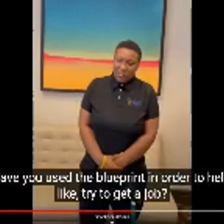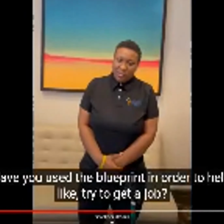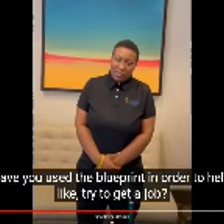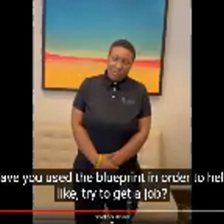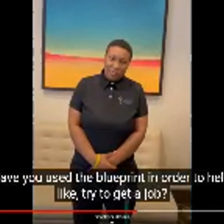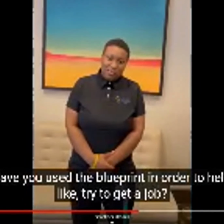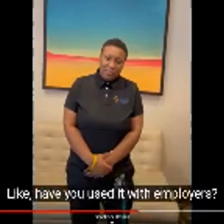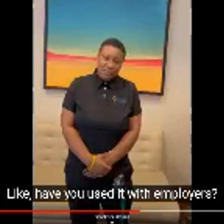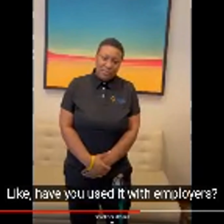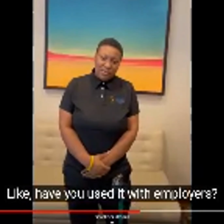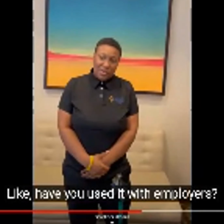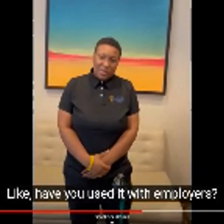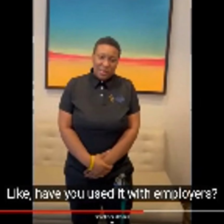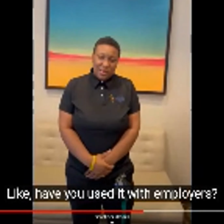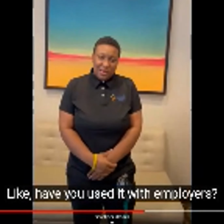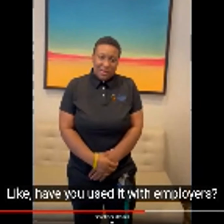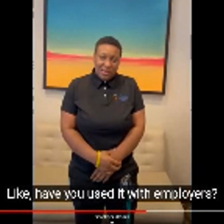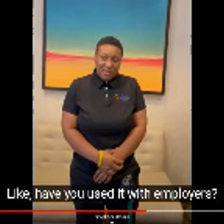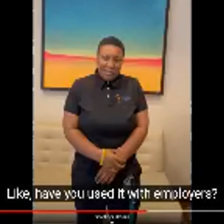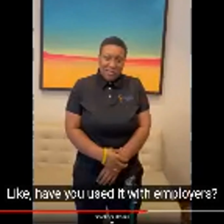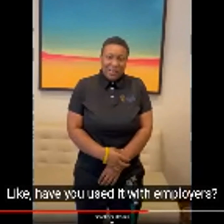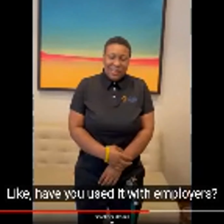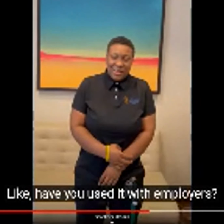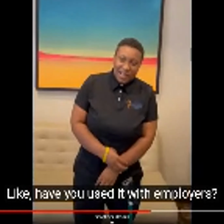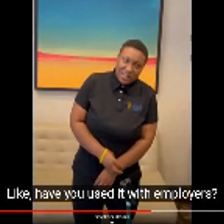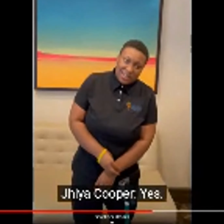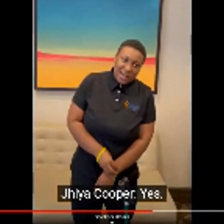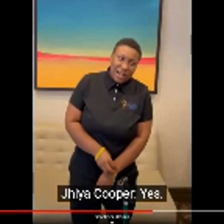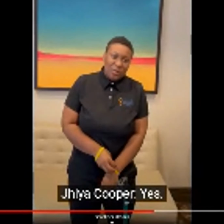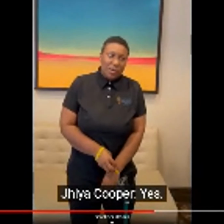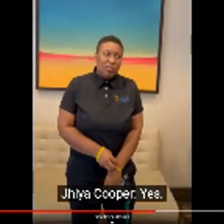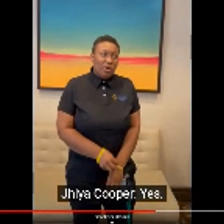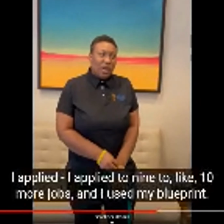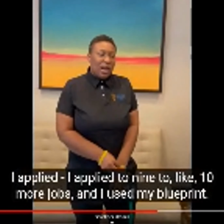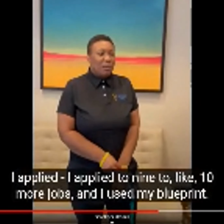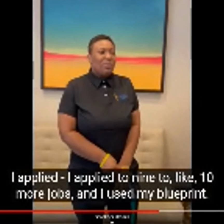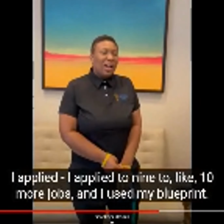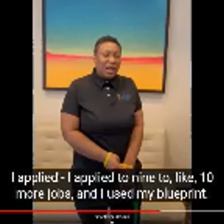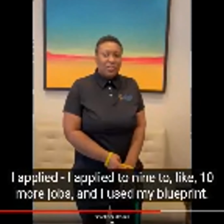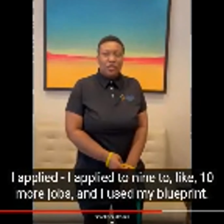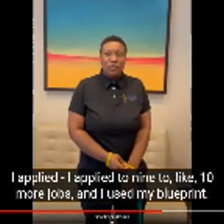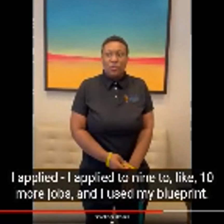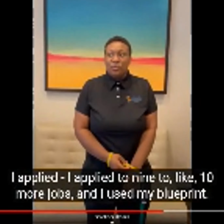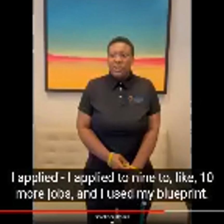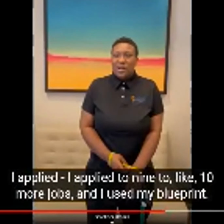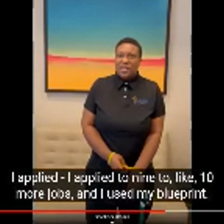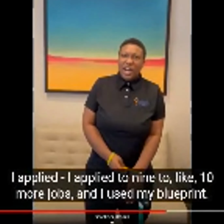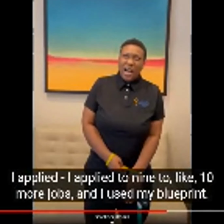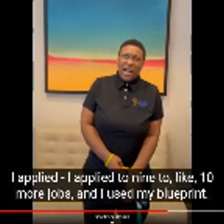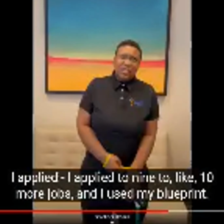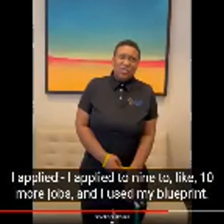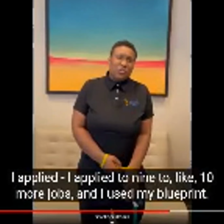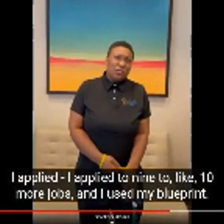like try to get a job? Like, have you used it with employers? Yes, I applied to